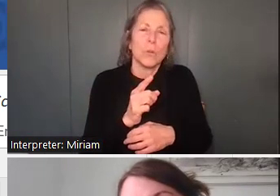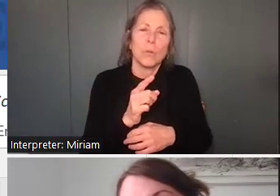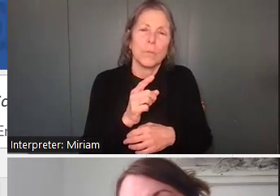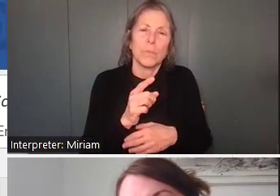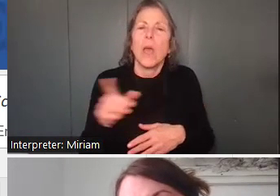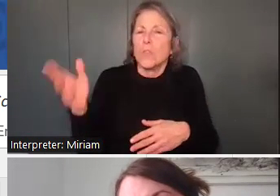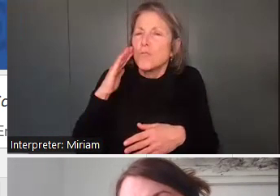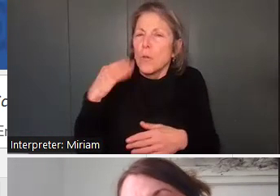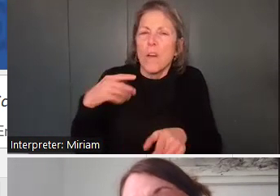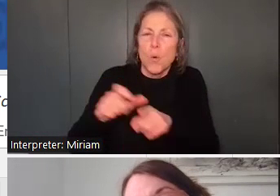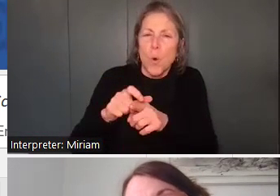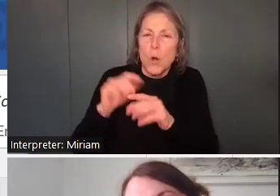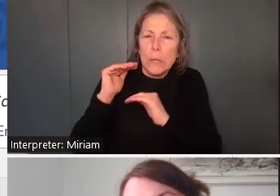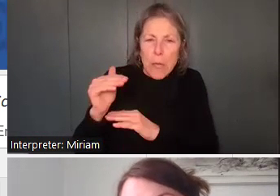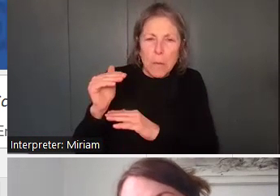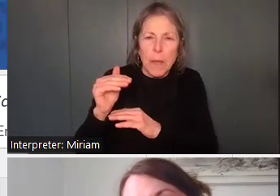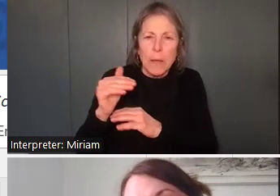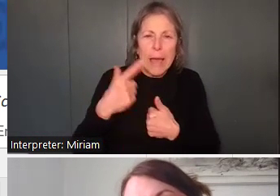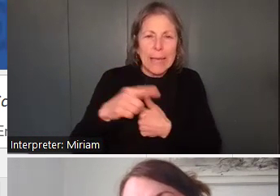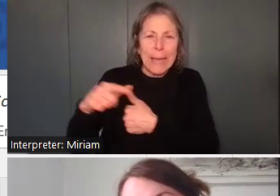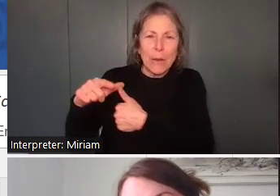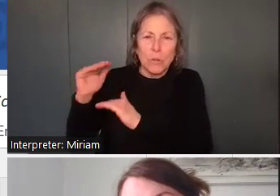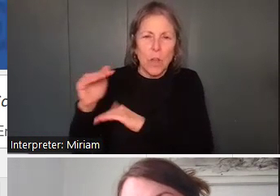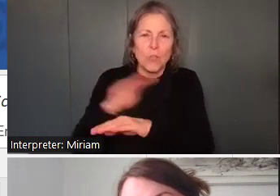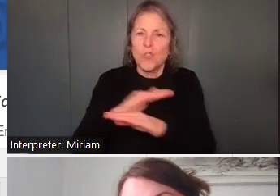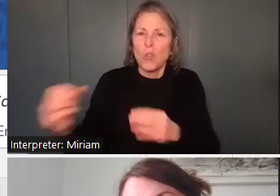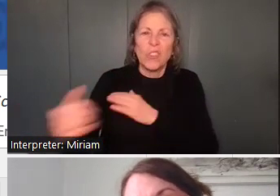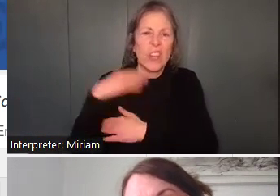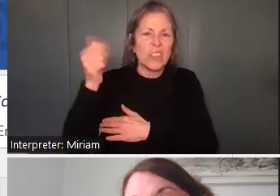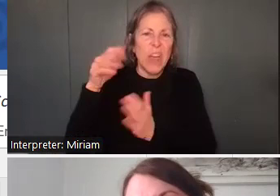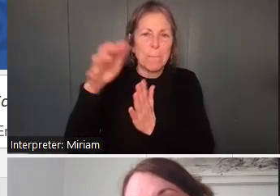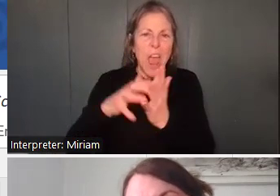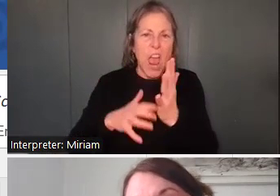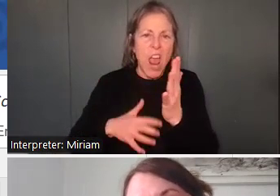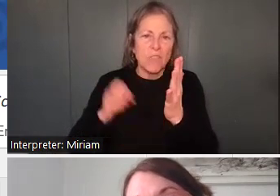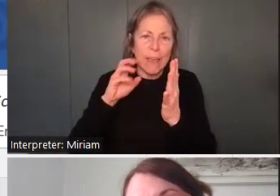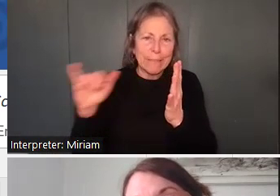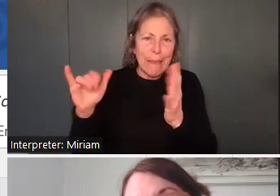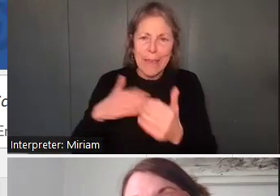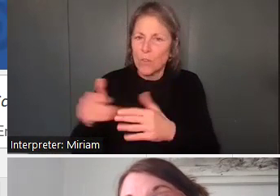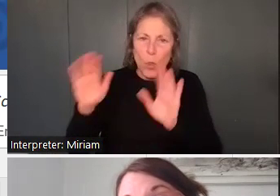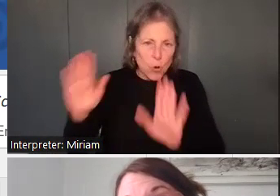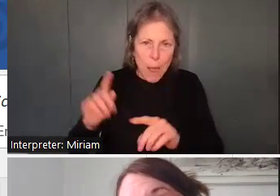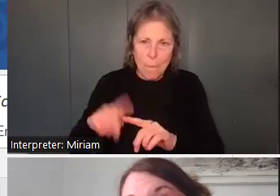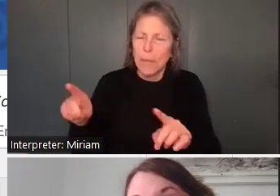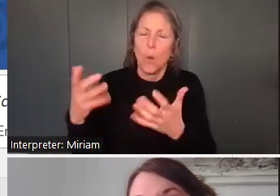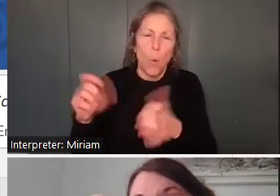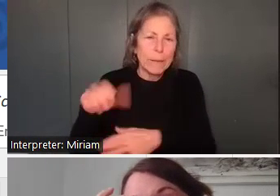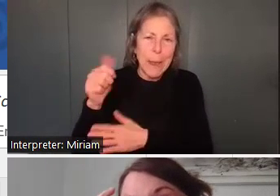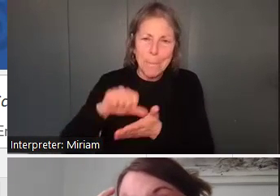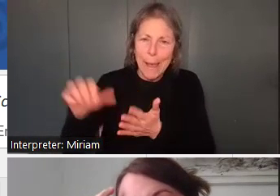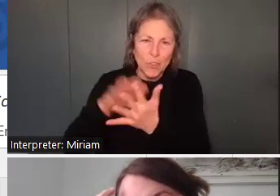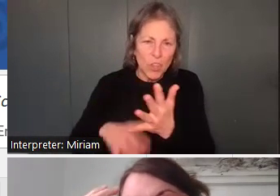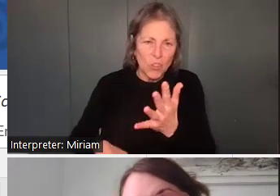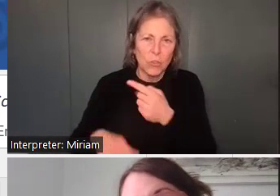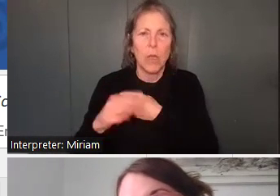limit, your character count. Please don't send us a 10-page essay as great as this person. That's great. I like